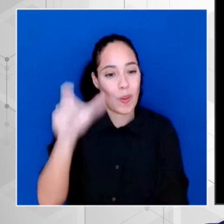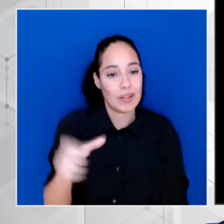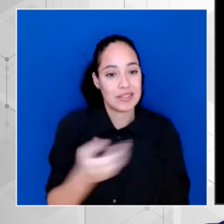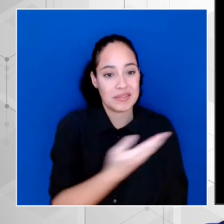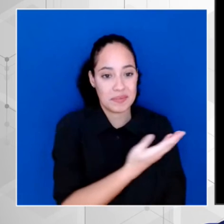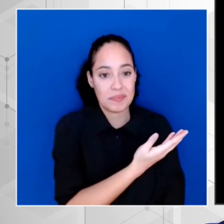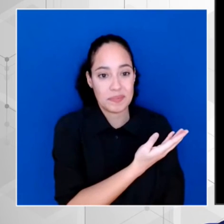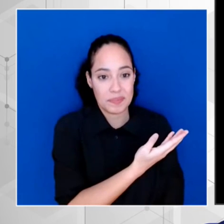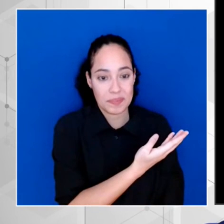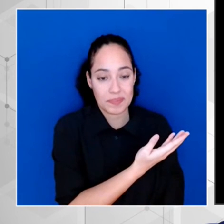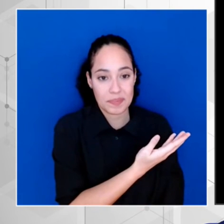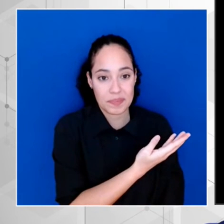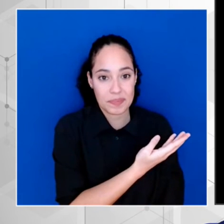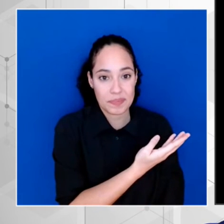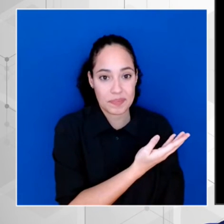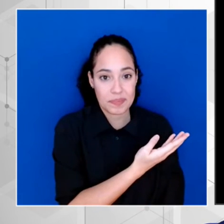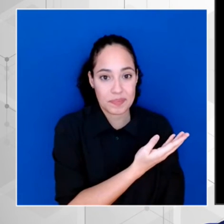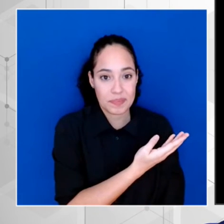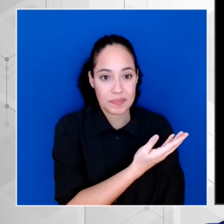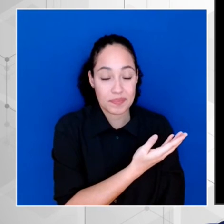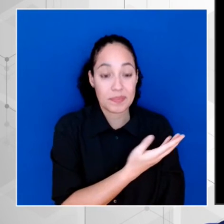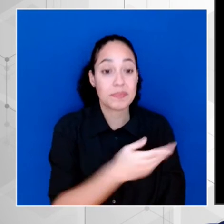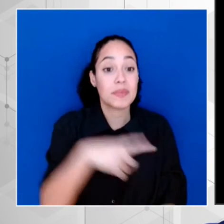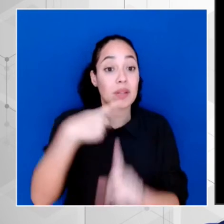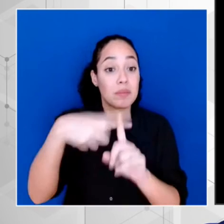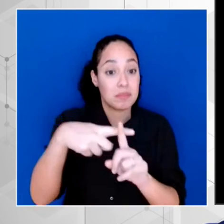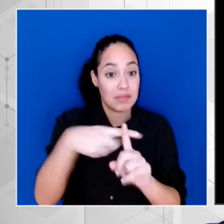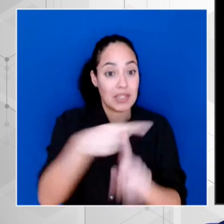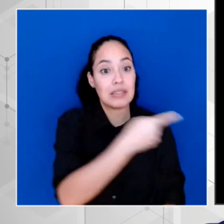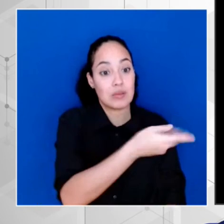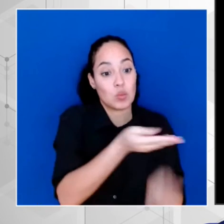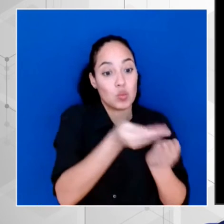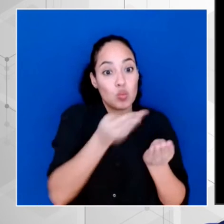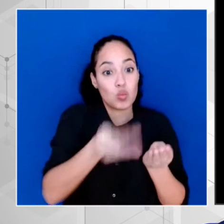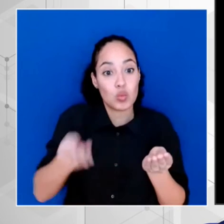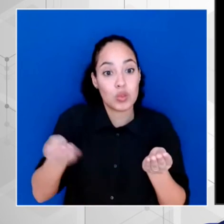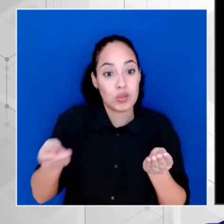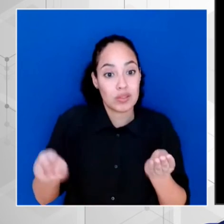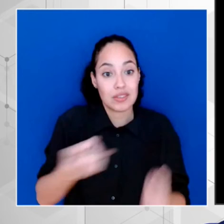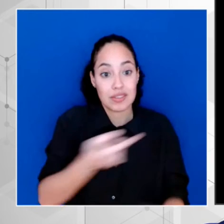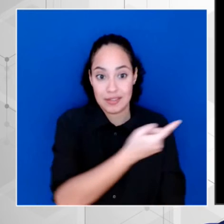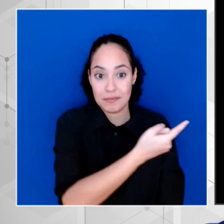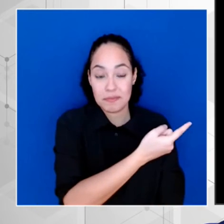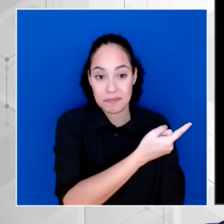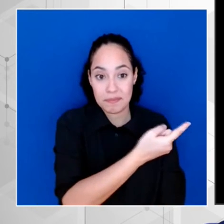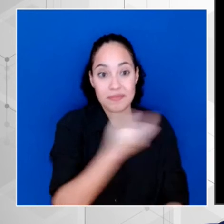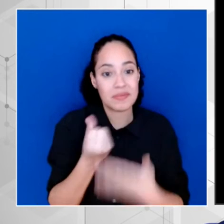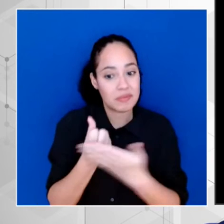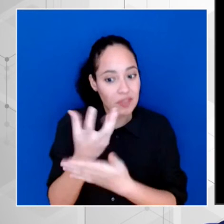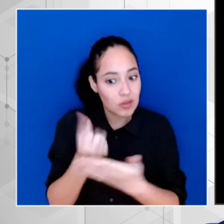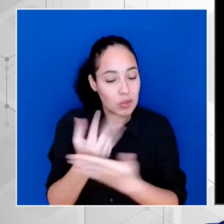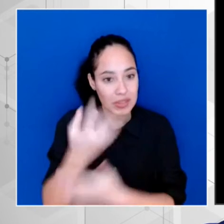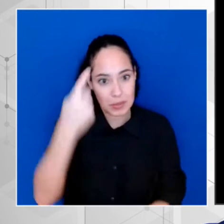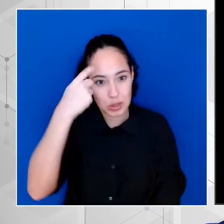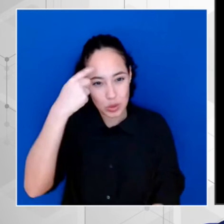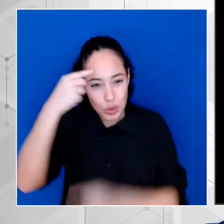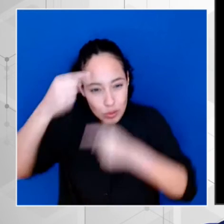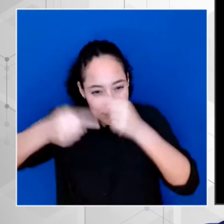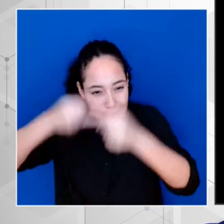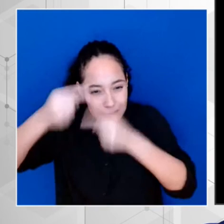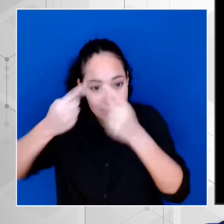And I promise to bring you some more resources. So feel free to read more about neurodiversity, personas, and other topics as